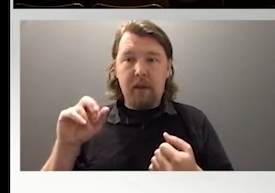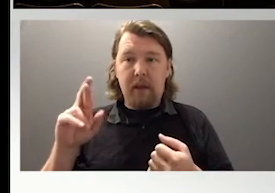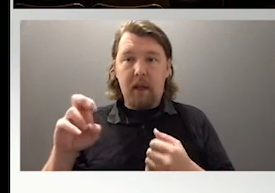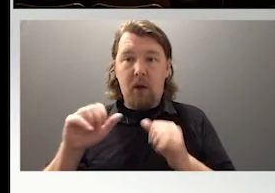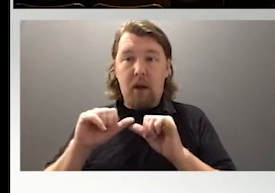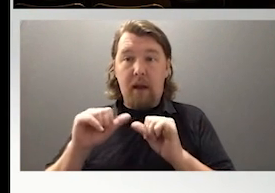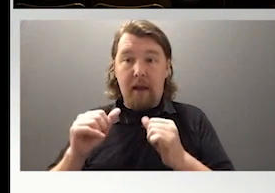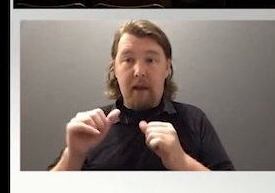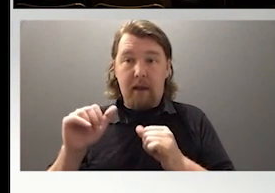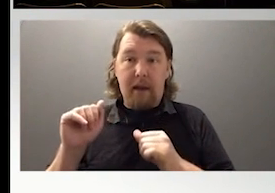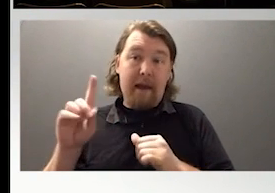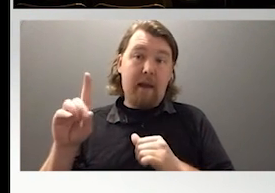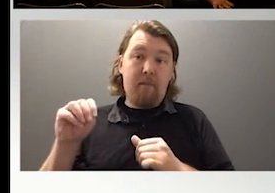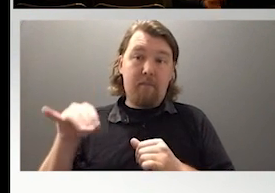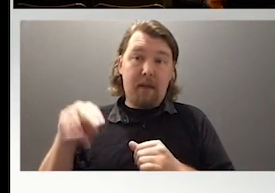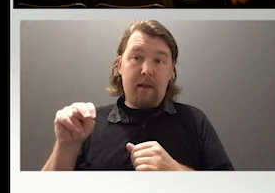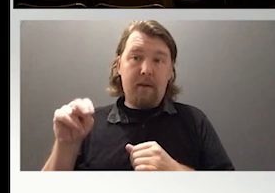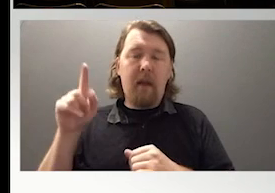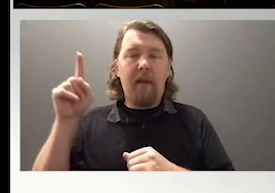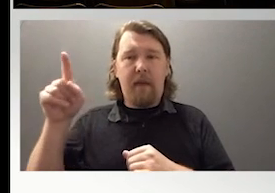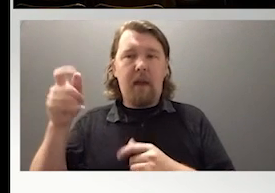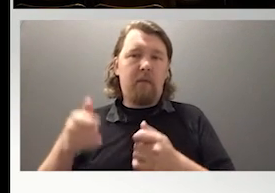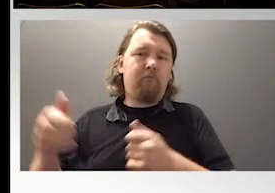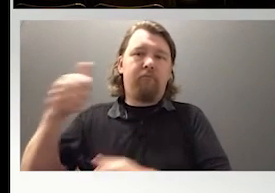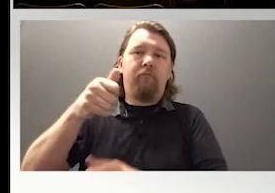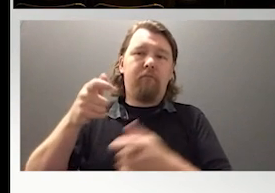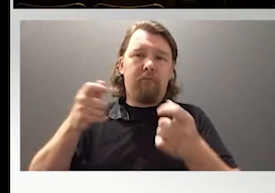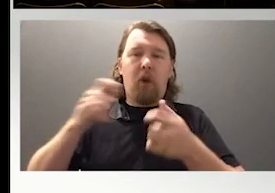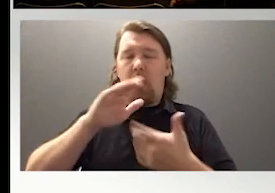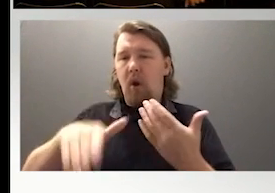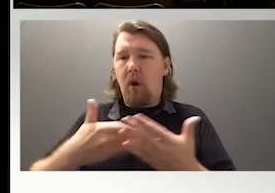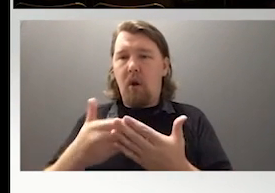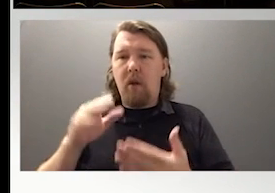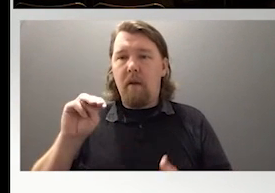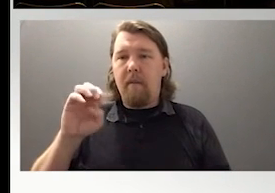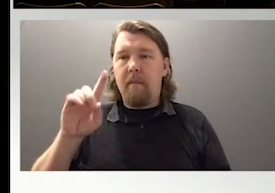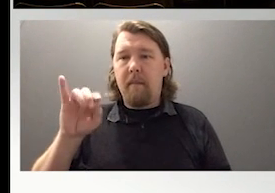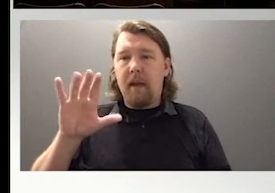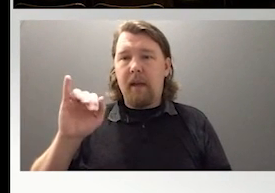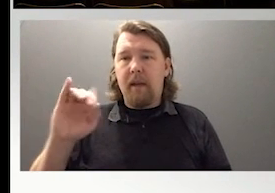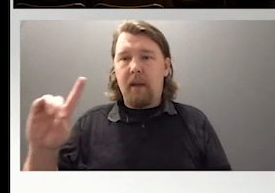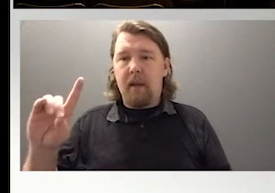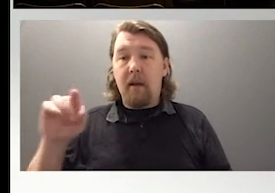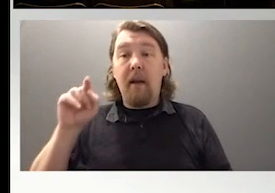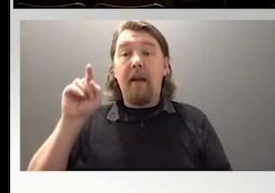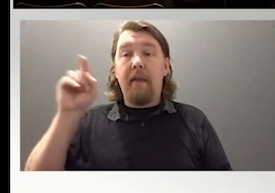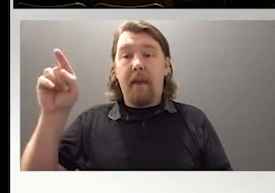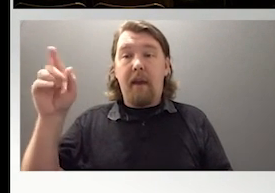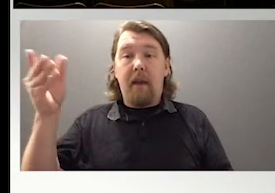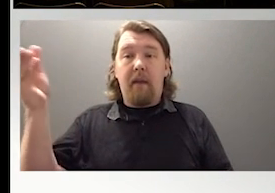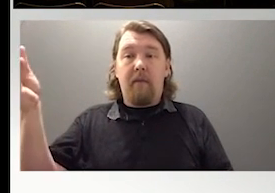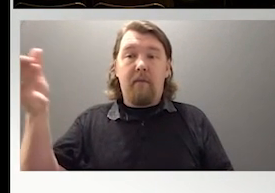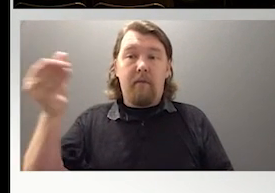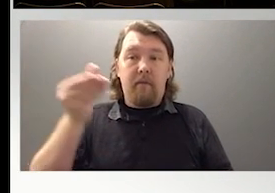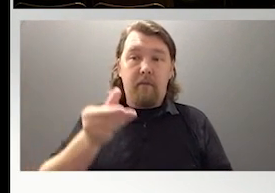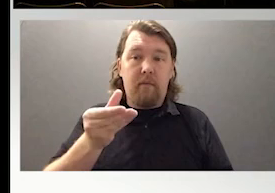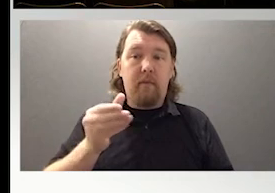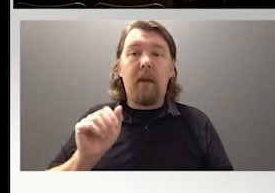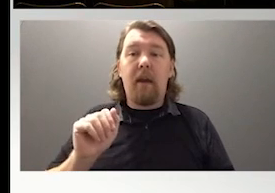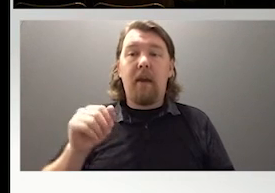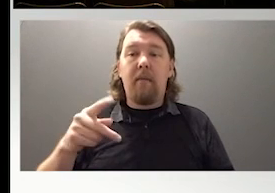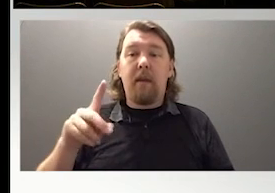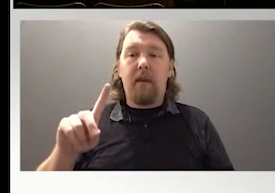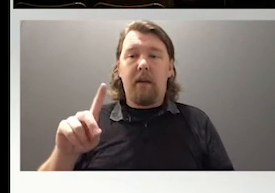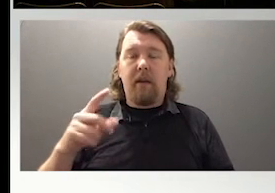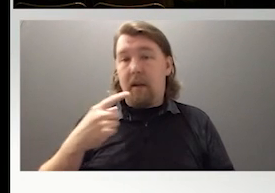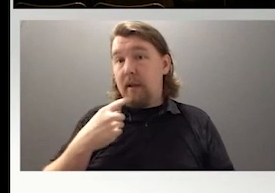Administration is the agency that oversees all of Medicaid. They delegate APD, and I